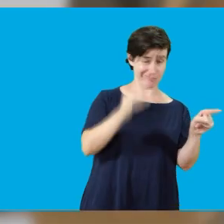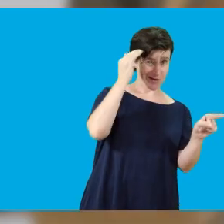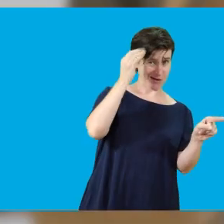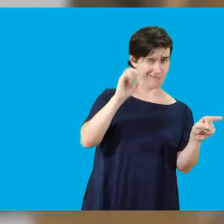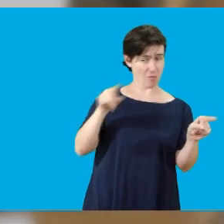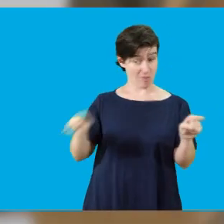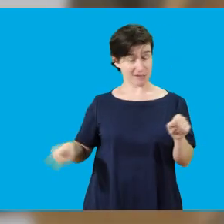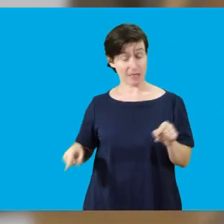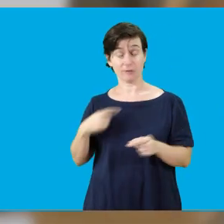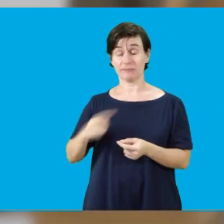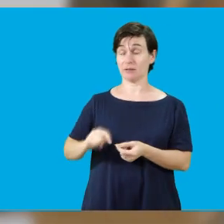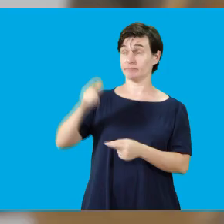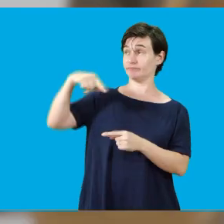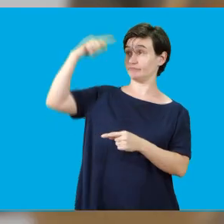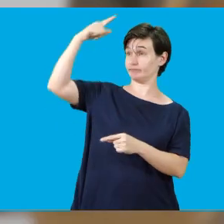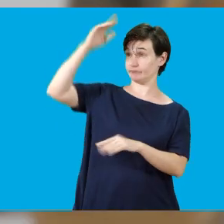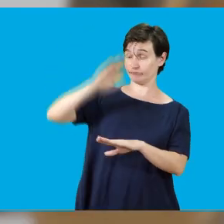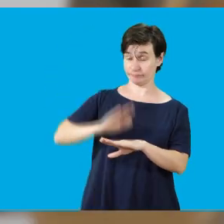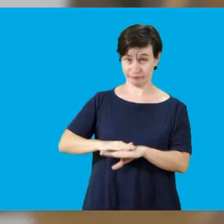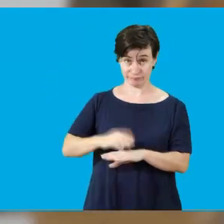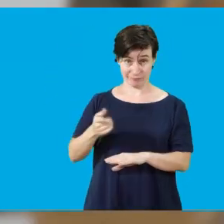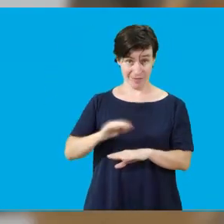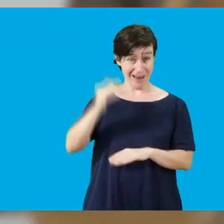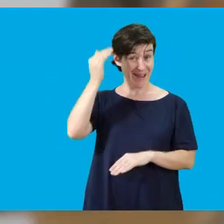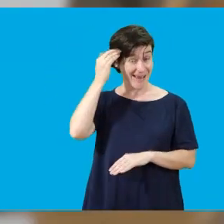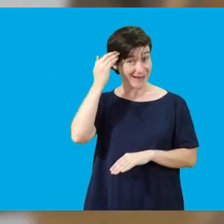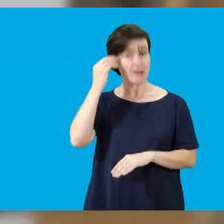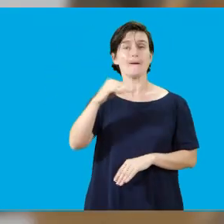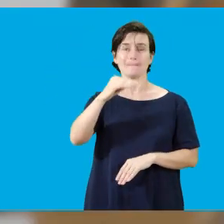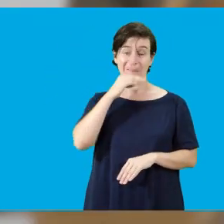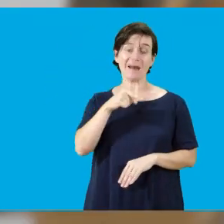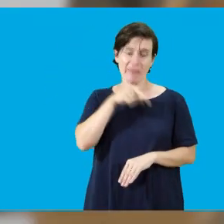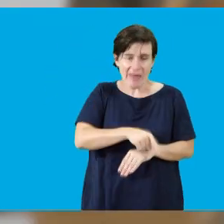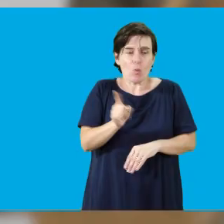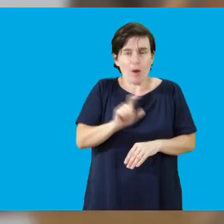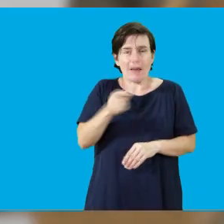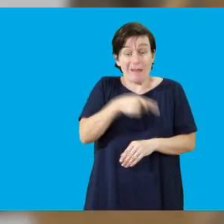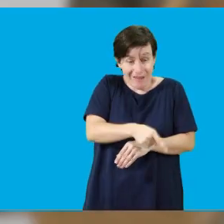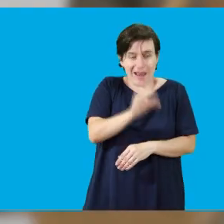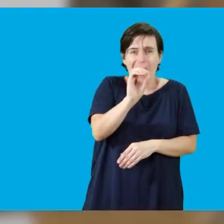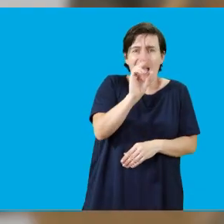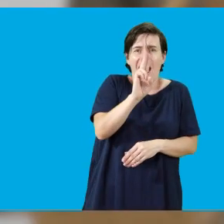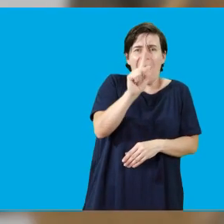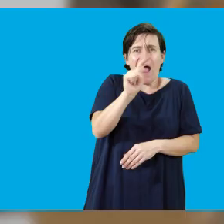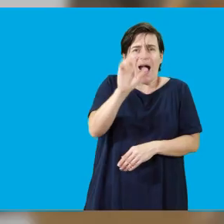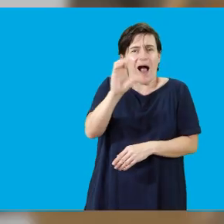which is either a head or a tail. So when you toss a coin and it lands on a head, then you know that the head becomes the outcome, which